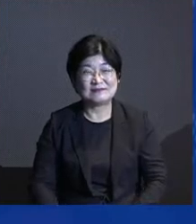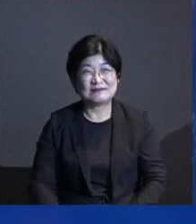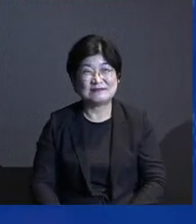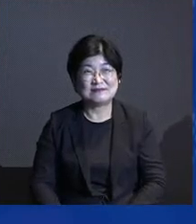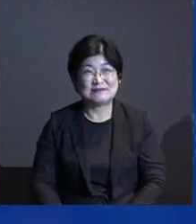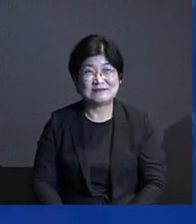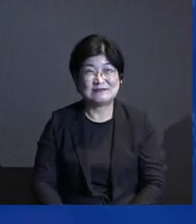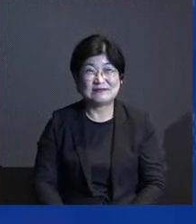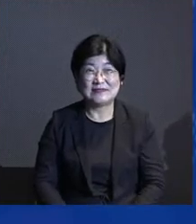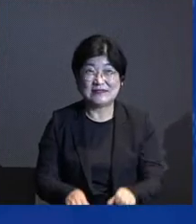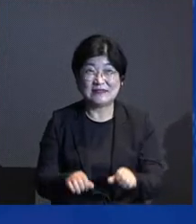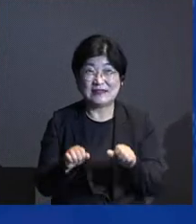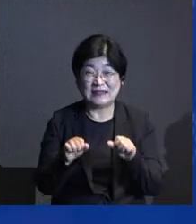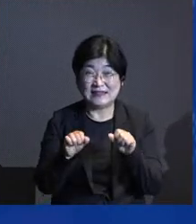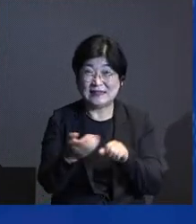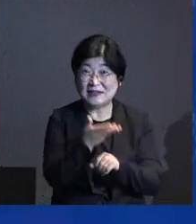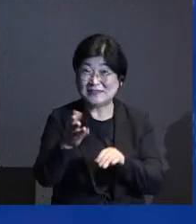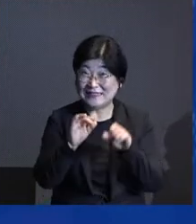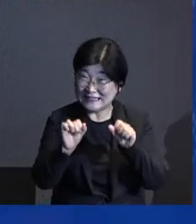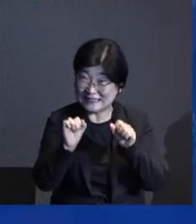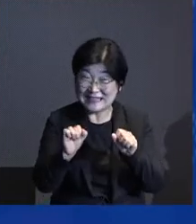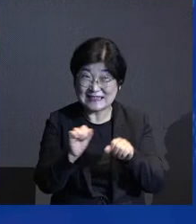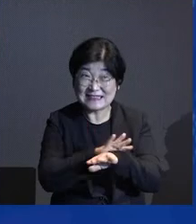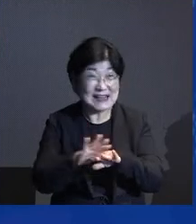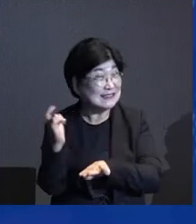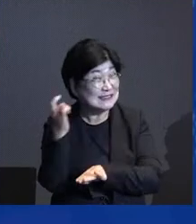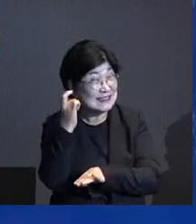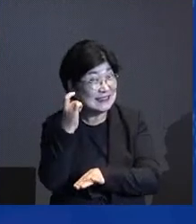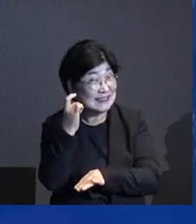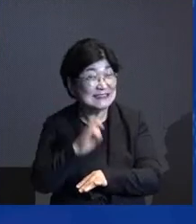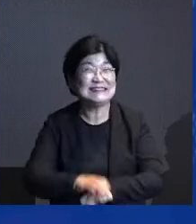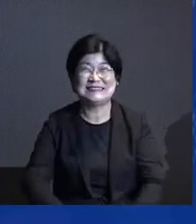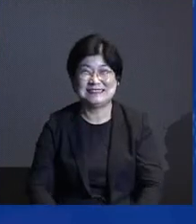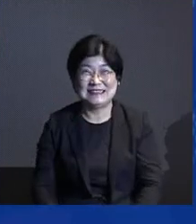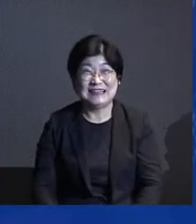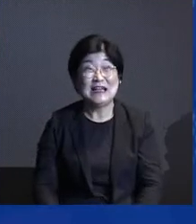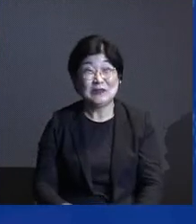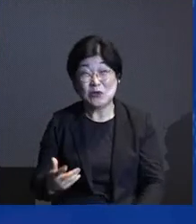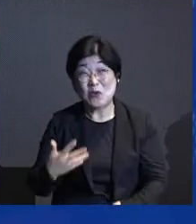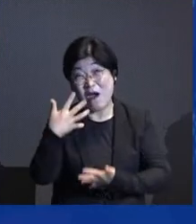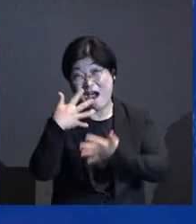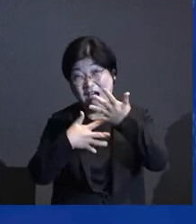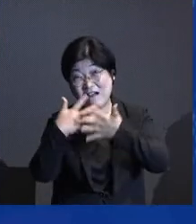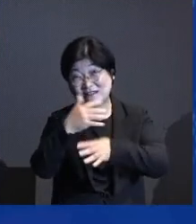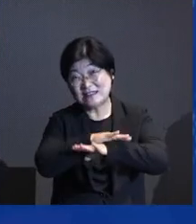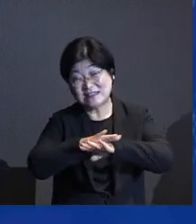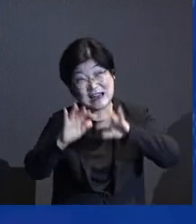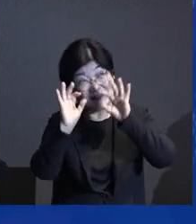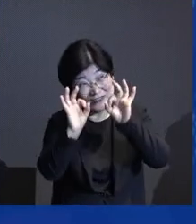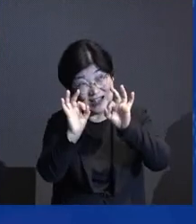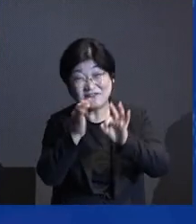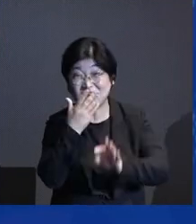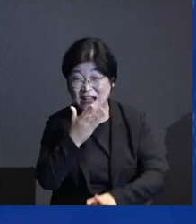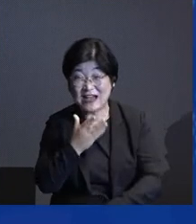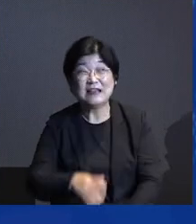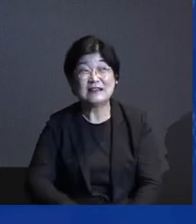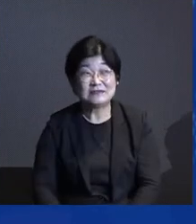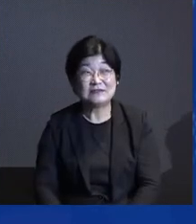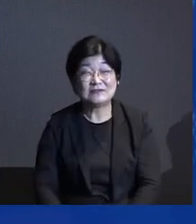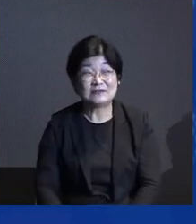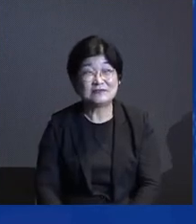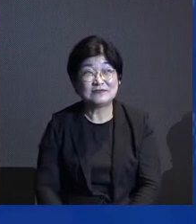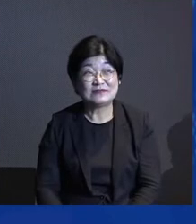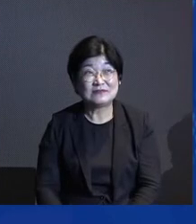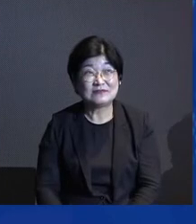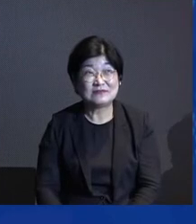Hello, good afternoon. I hope you can hear me and you can see our presentation on screen. Just wave